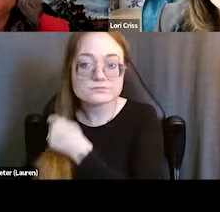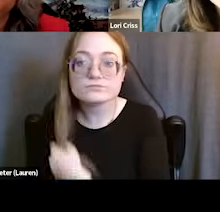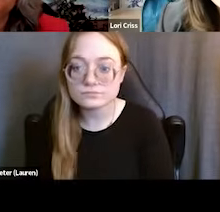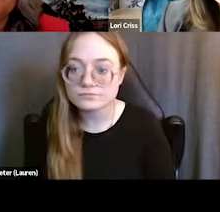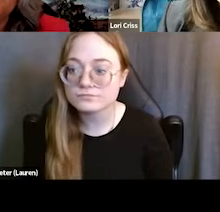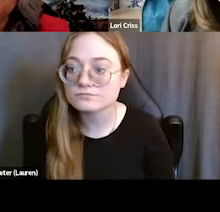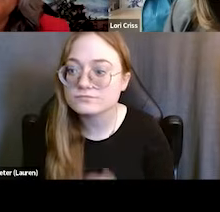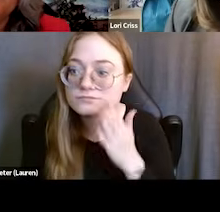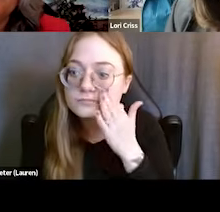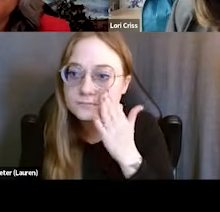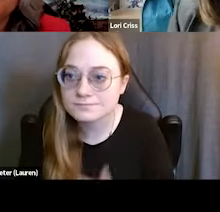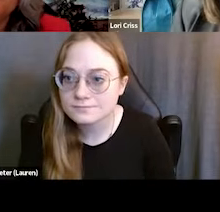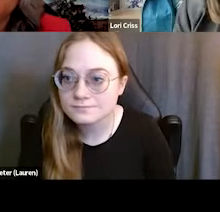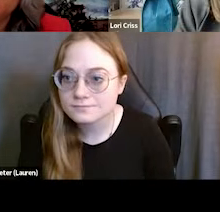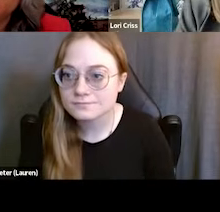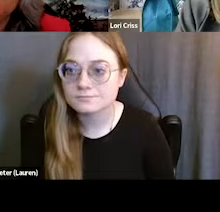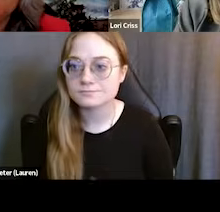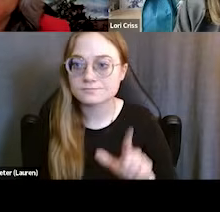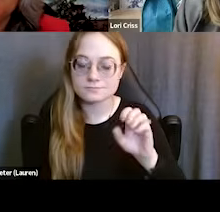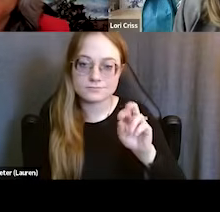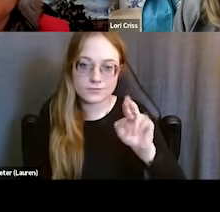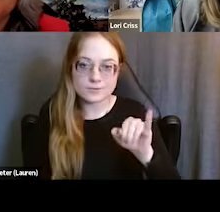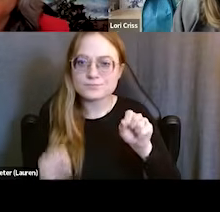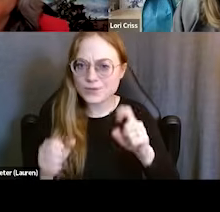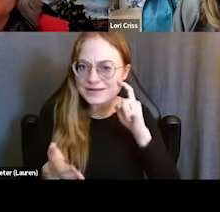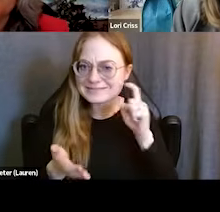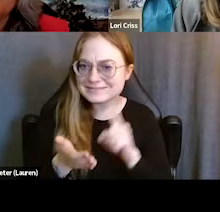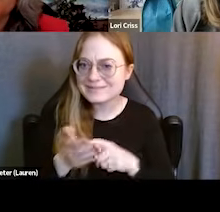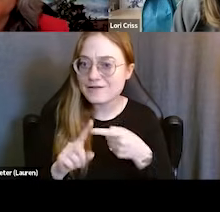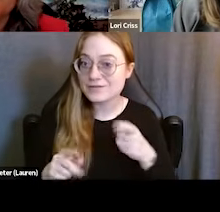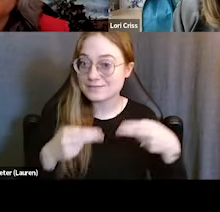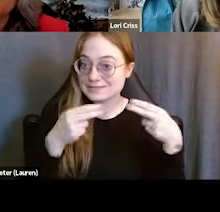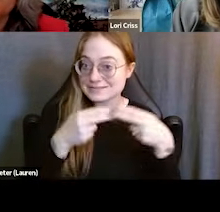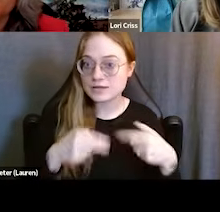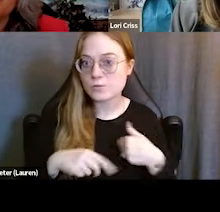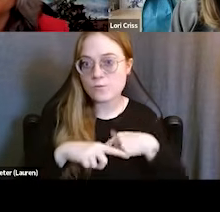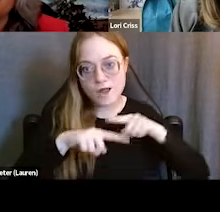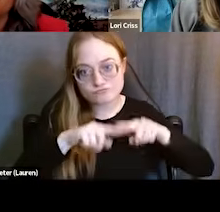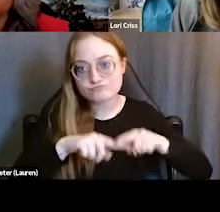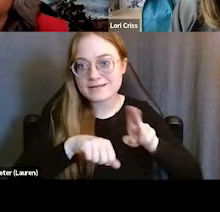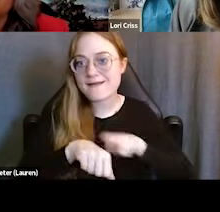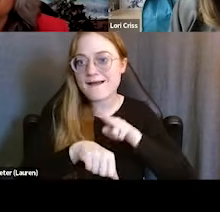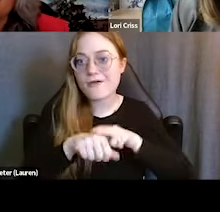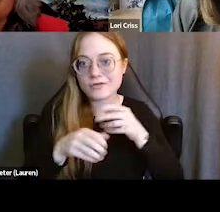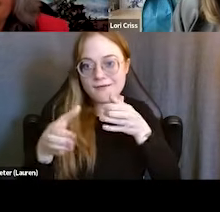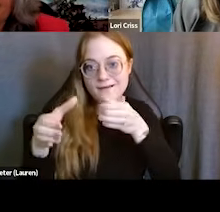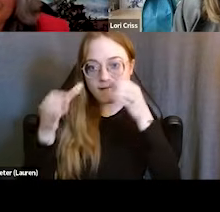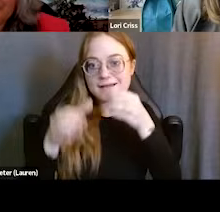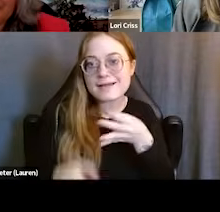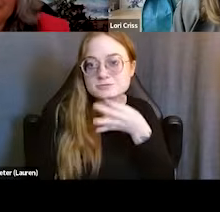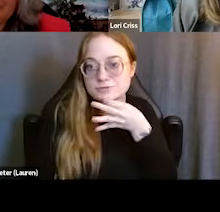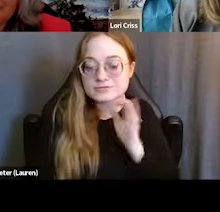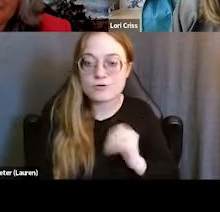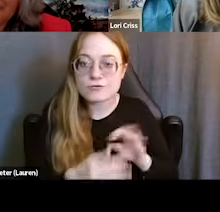So you can tell from our slides and our implementation that we really did rely on the national experts and our relationship with Liz